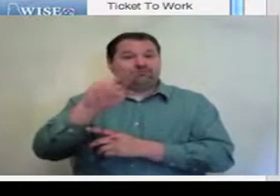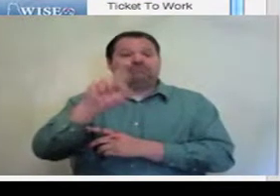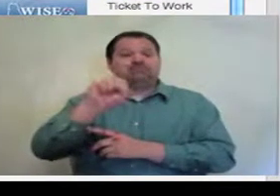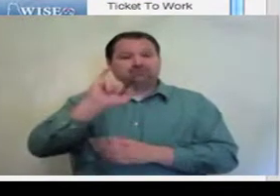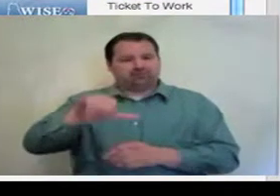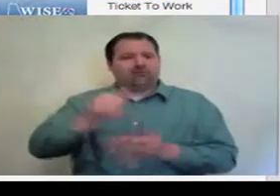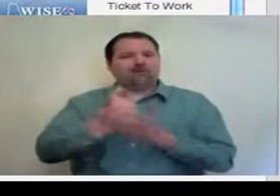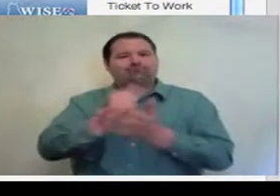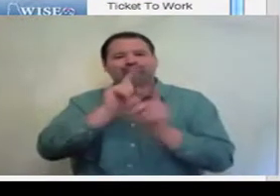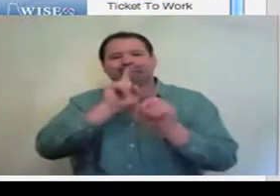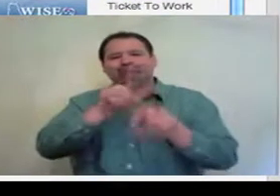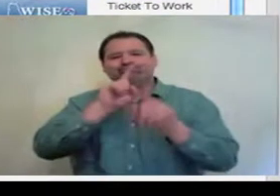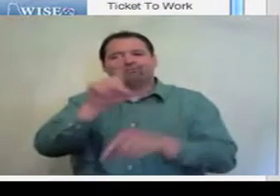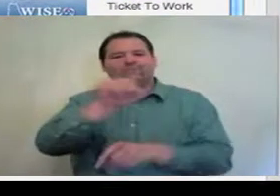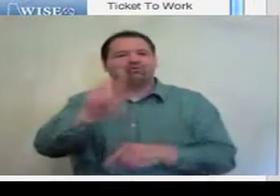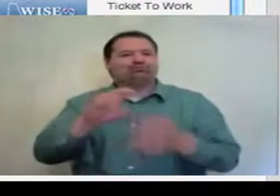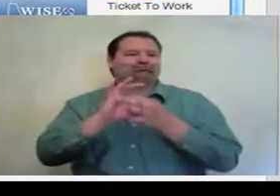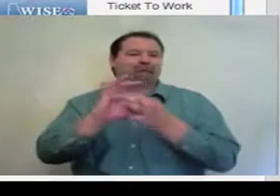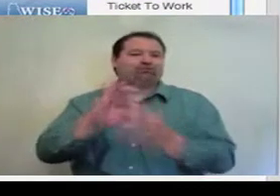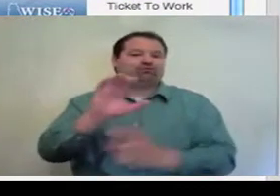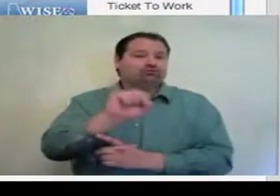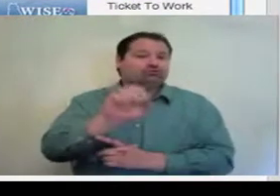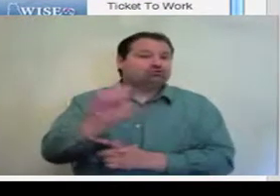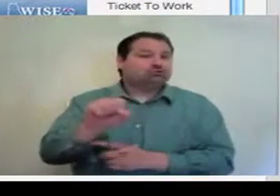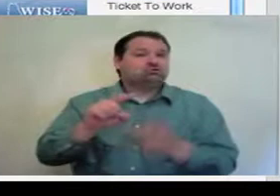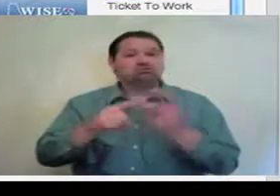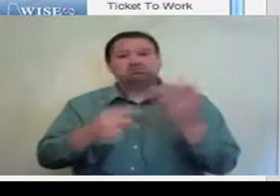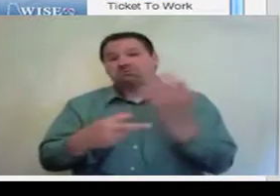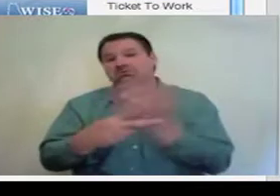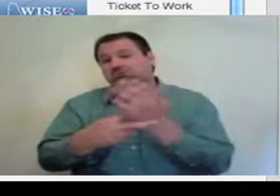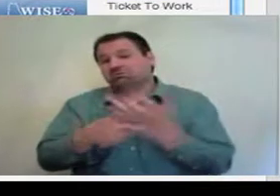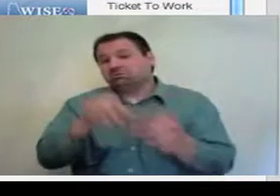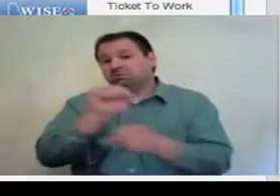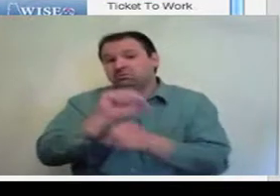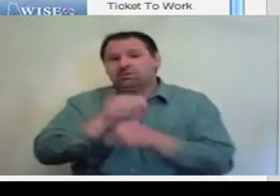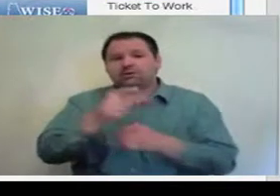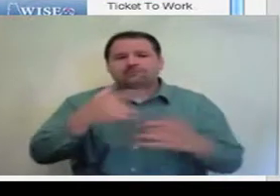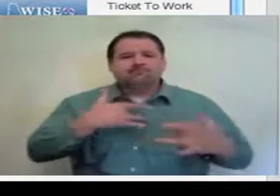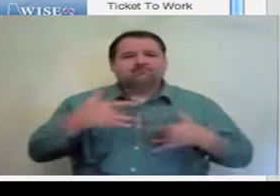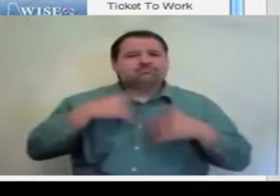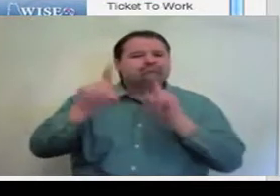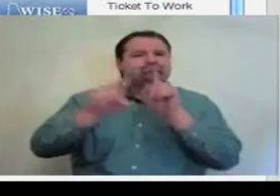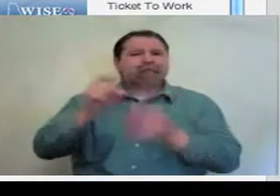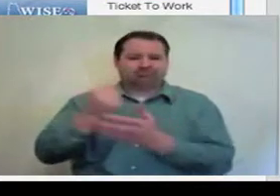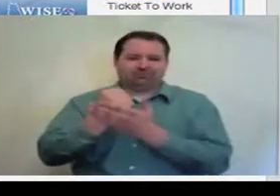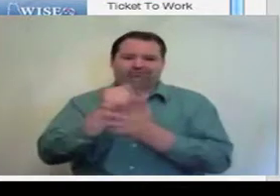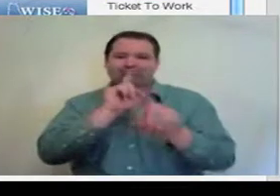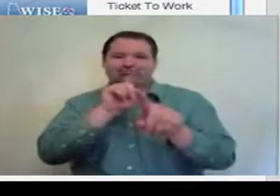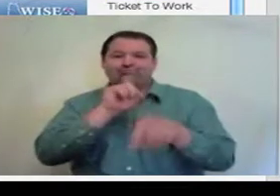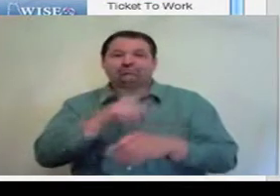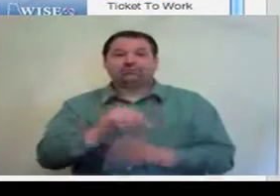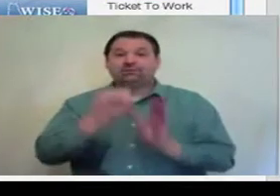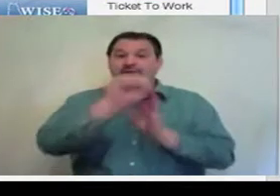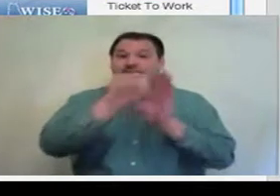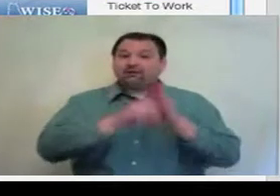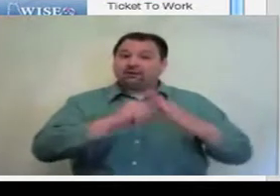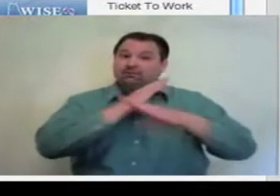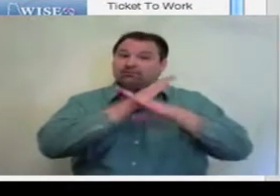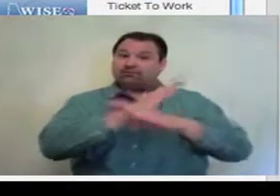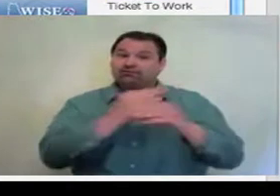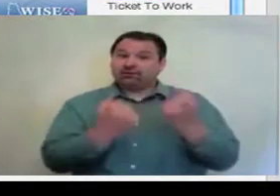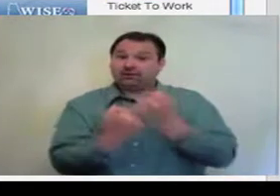answer questions that you may have regarding Social Security, such as the Ticket to Work program and questions like that. The State